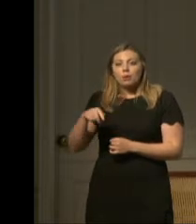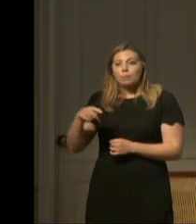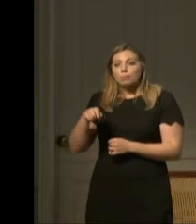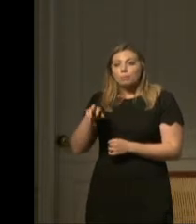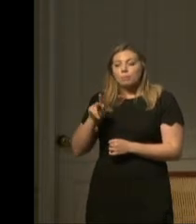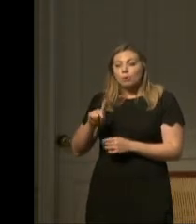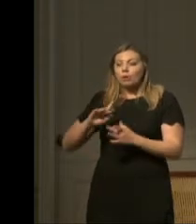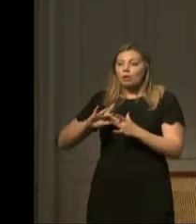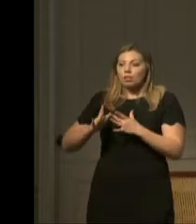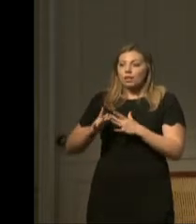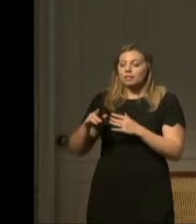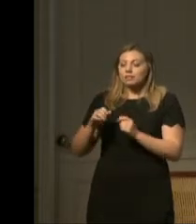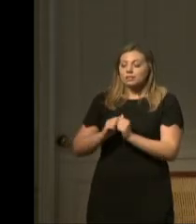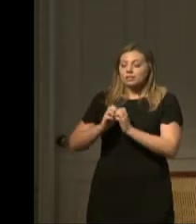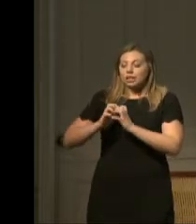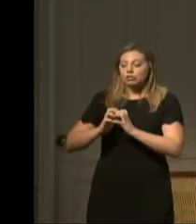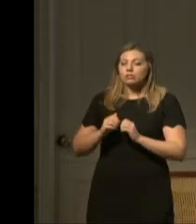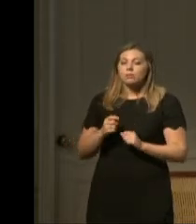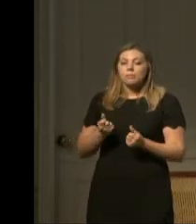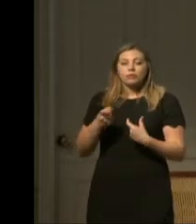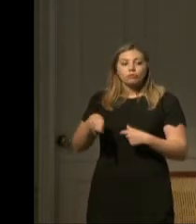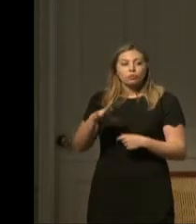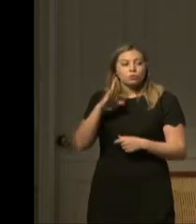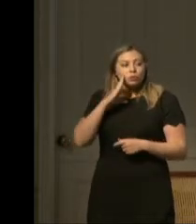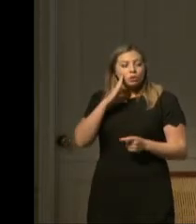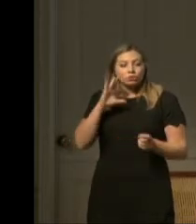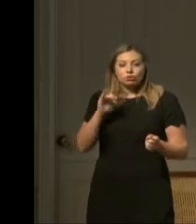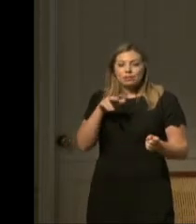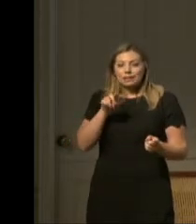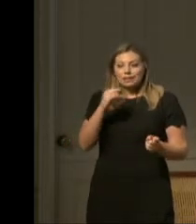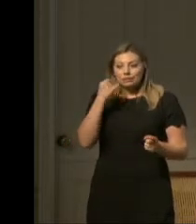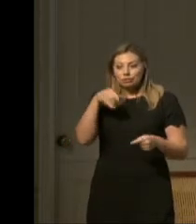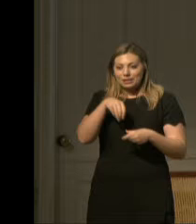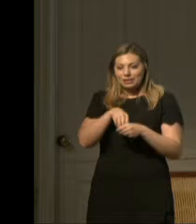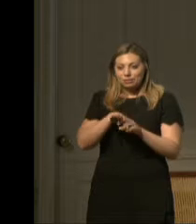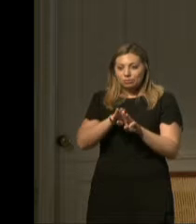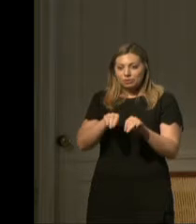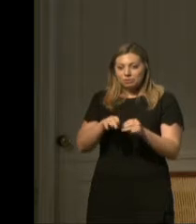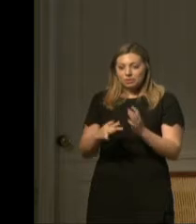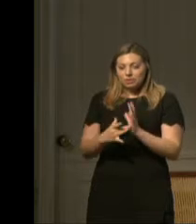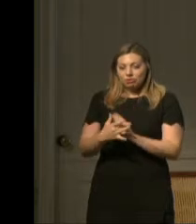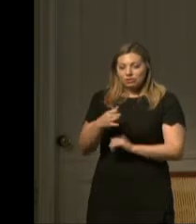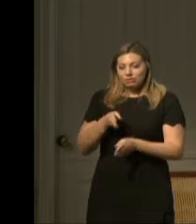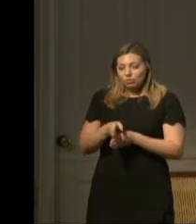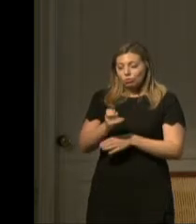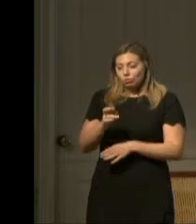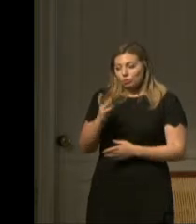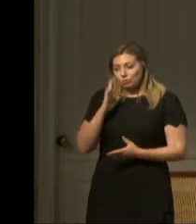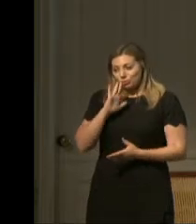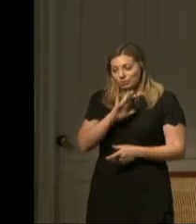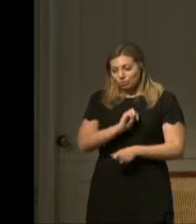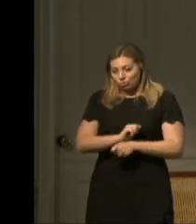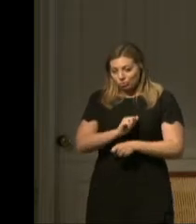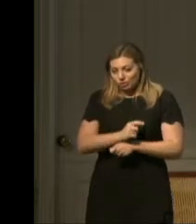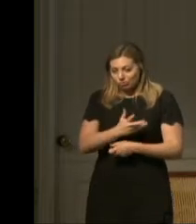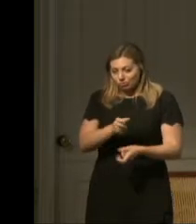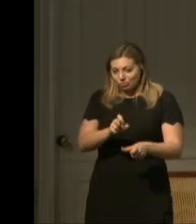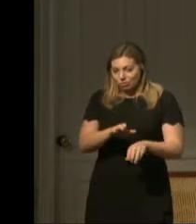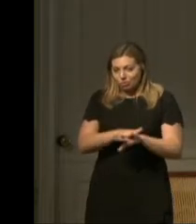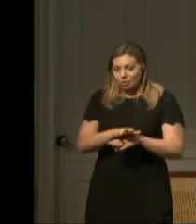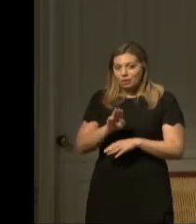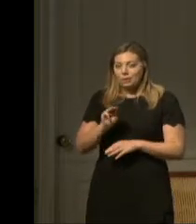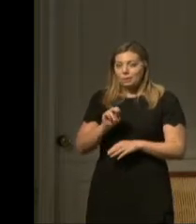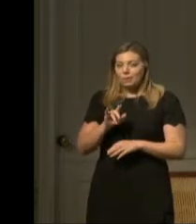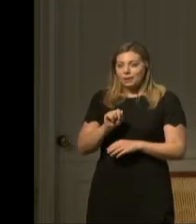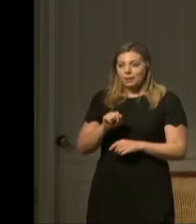Initiative. Many of you know of Chad if you're in the museum technology field, or you know of his work that he posts on